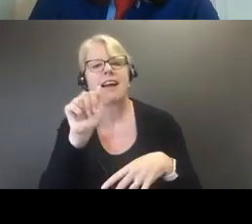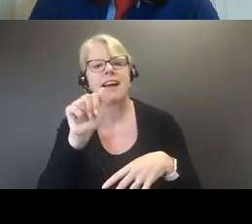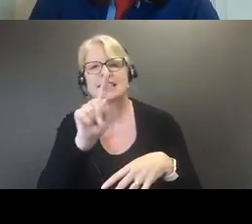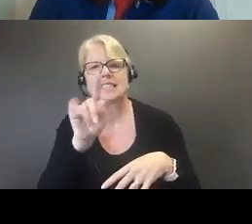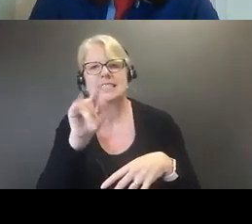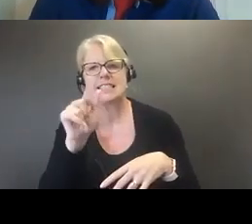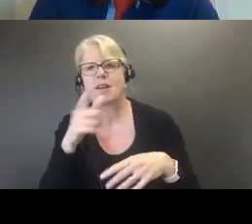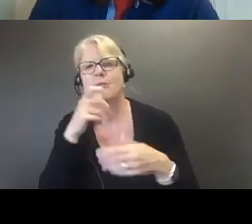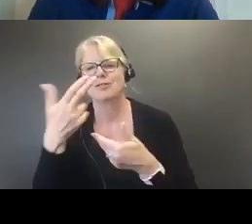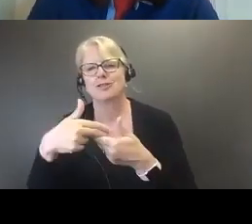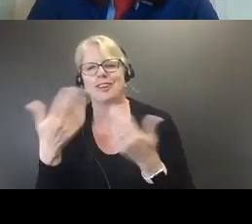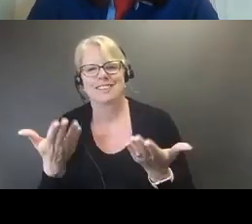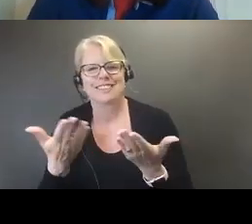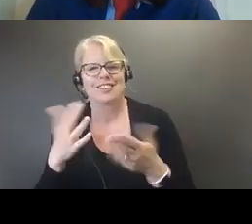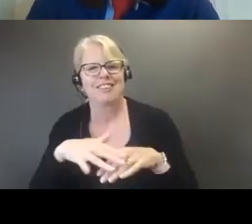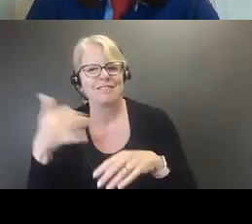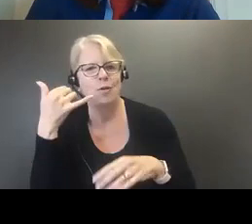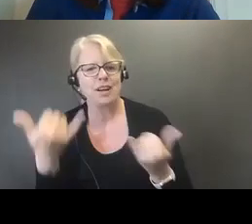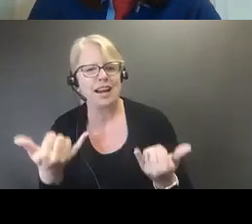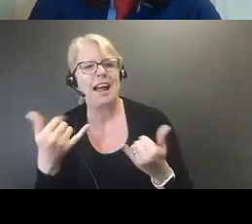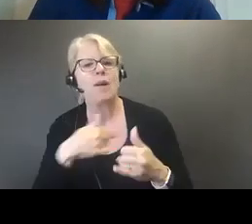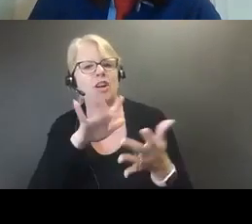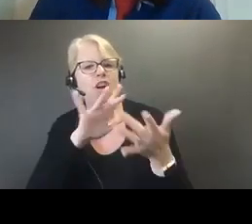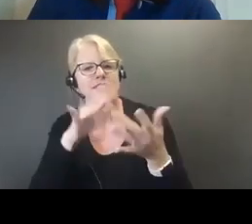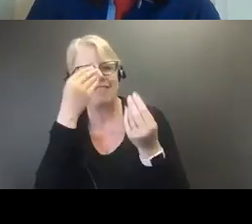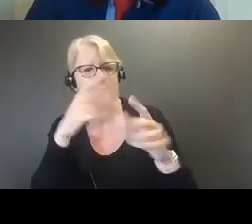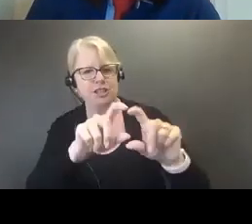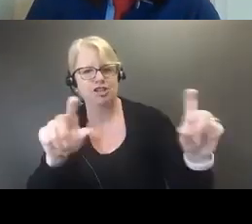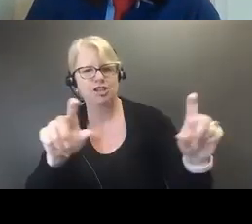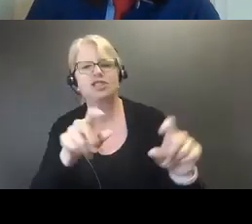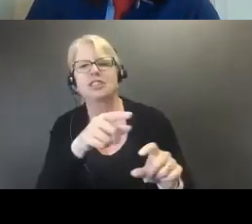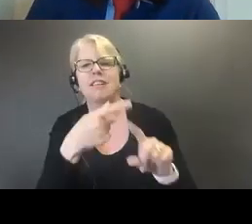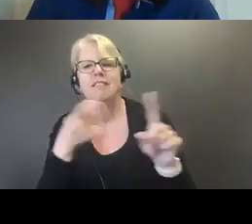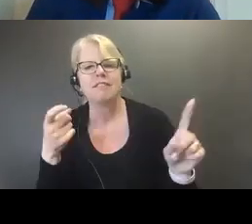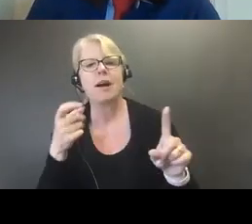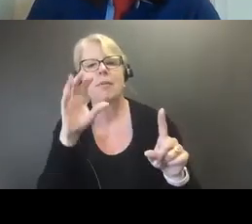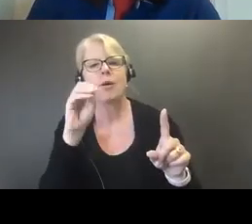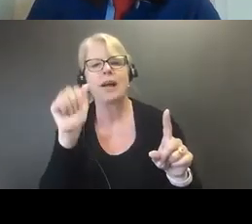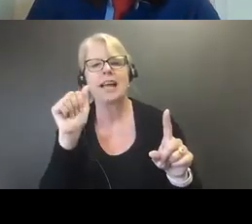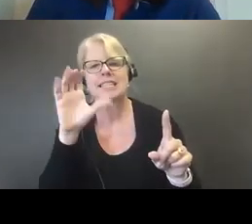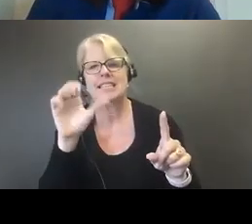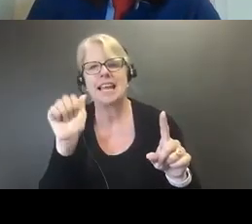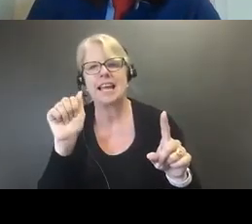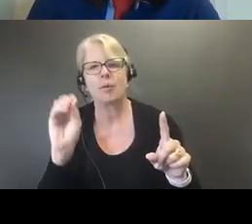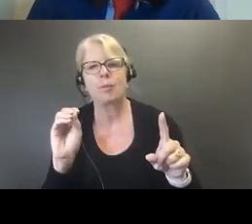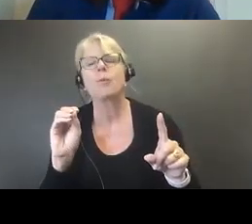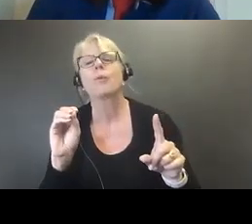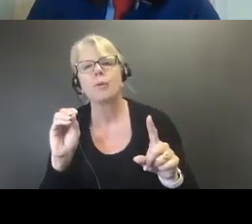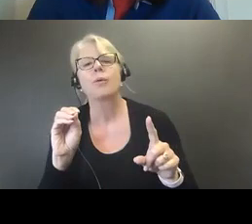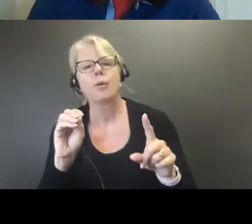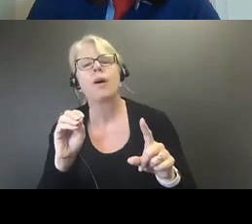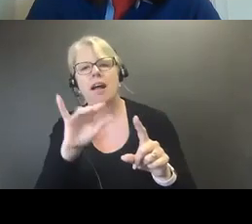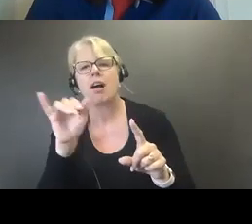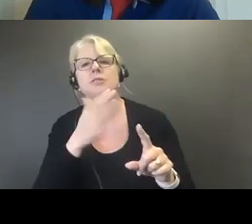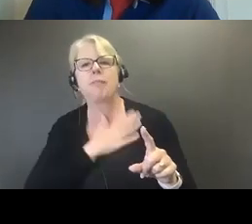And hi, Lena, and we've got her contact information up there from the OACAO. And I believe my contact information will also be